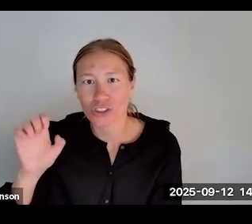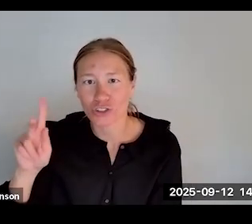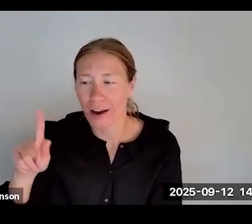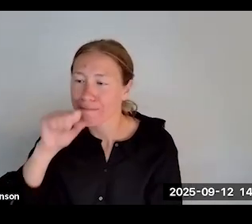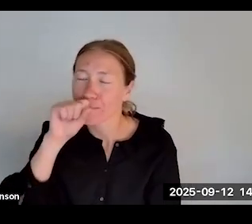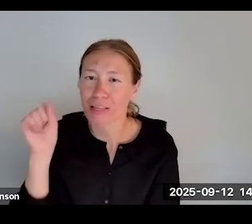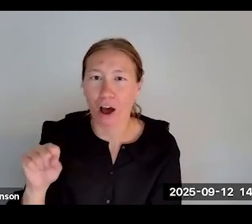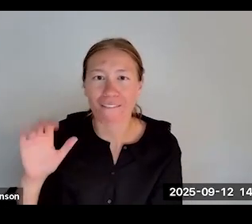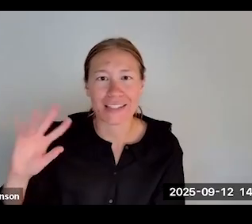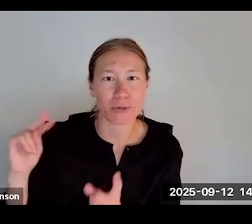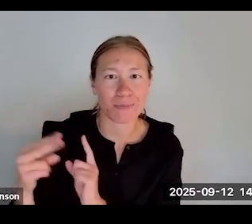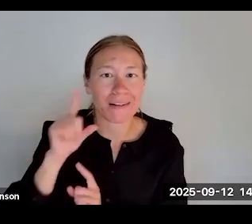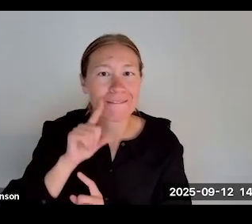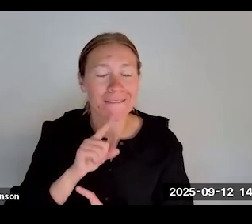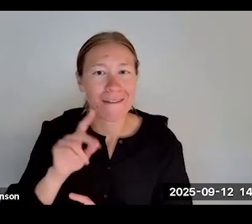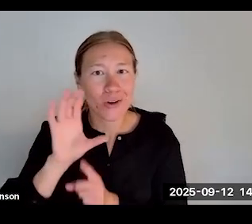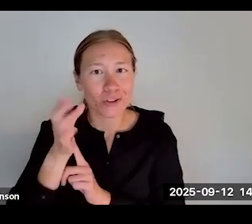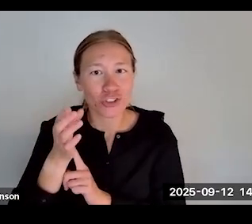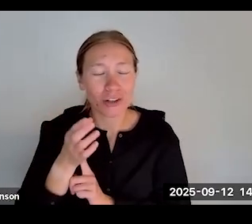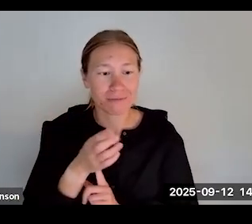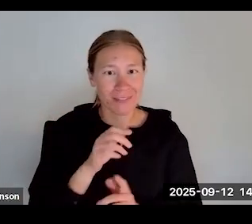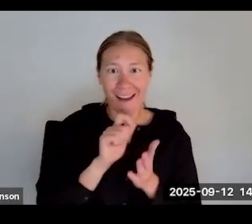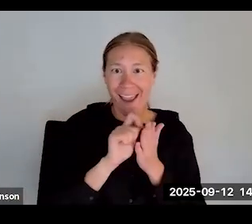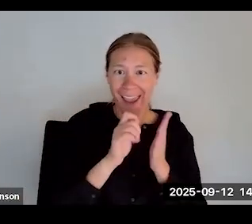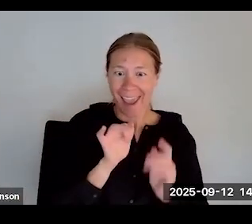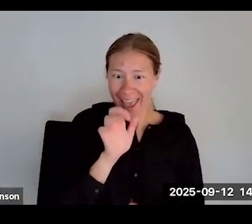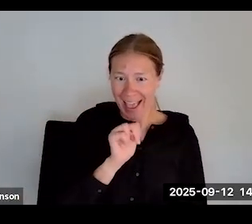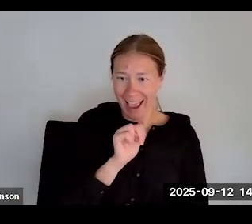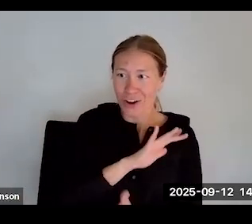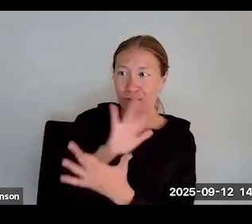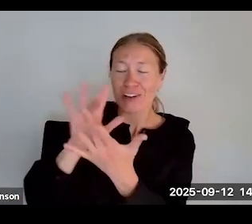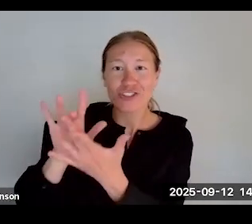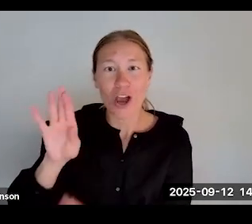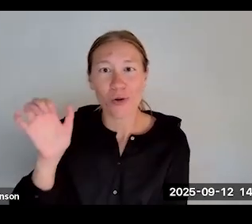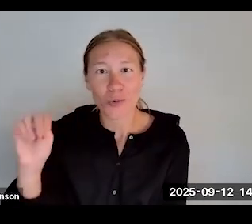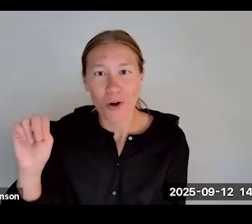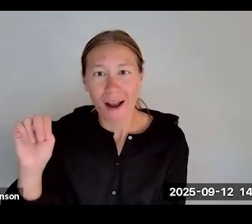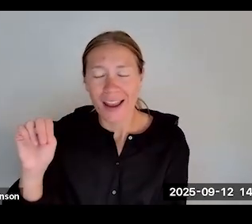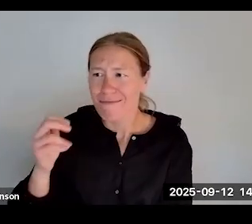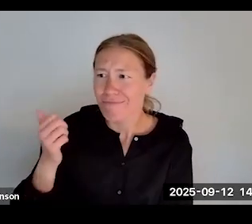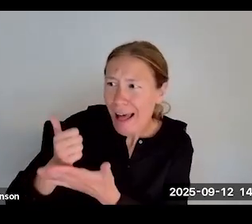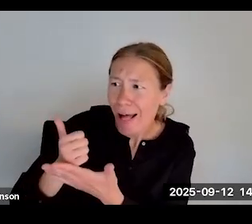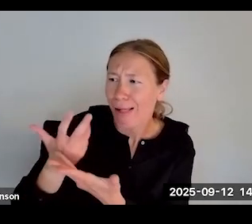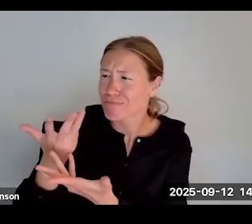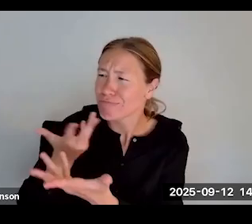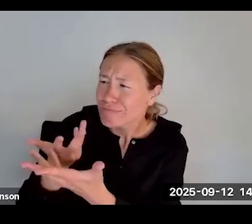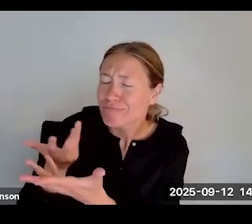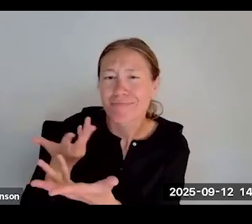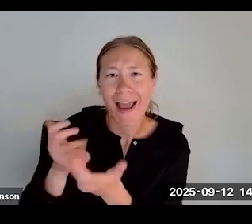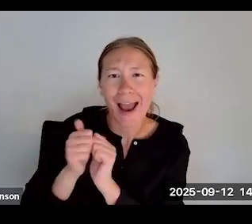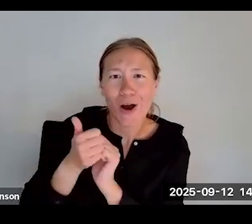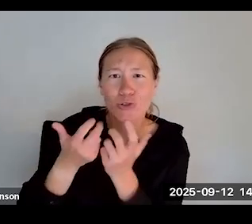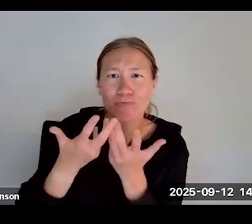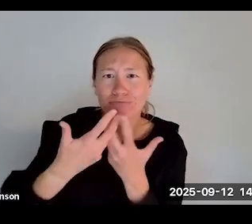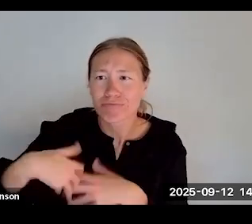at the time, and she reached out to Brian for help in getting her book published. Brian connected her with his publisher, and